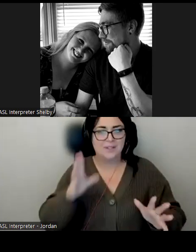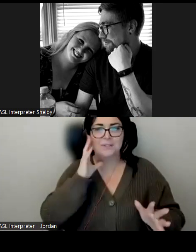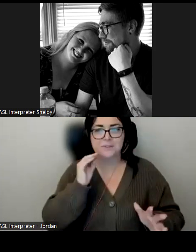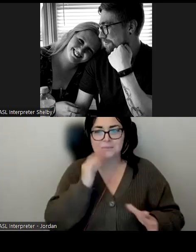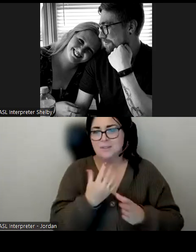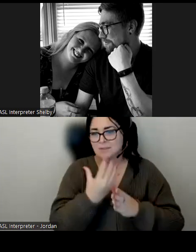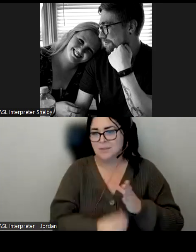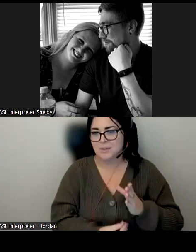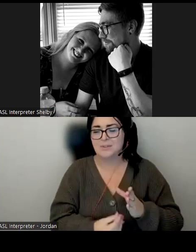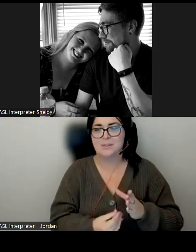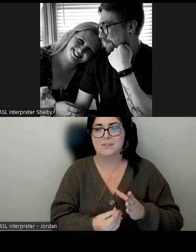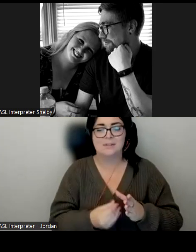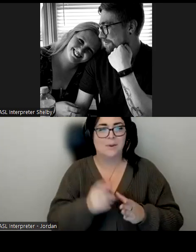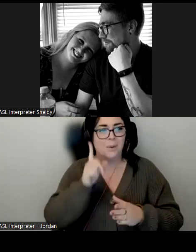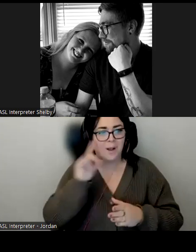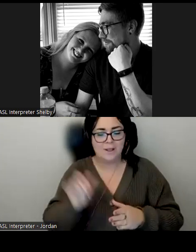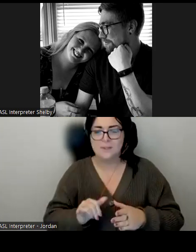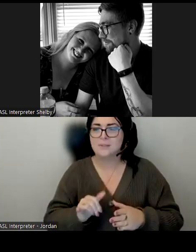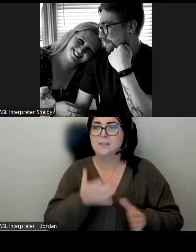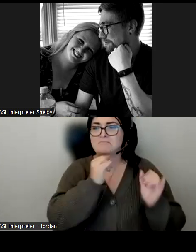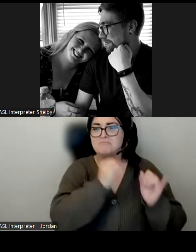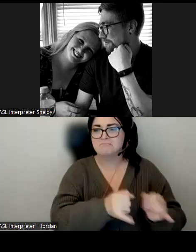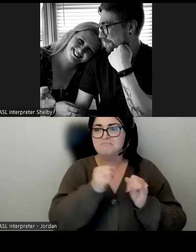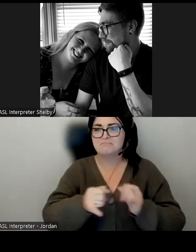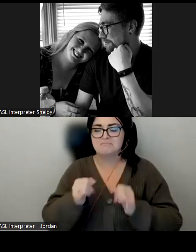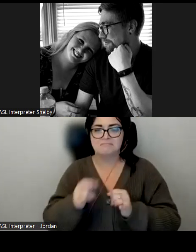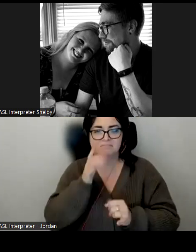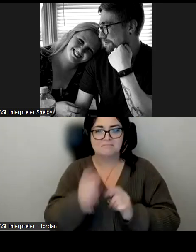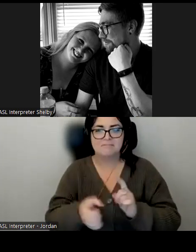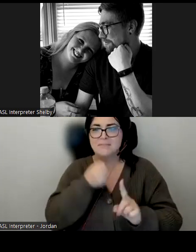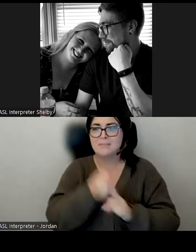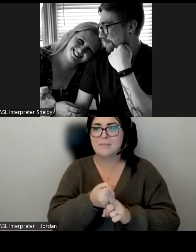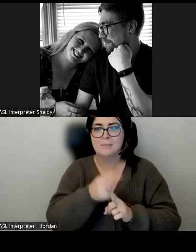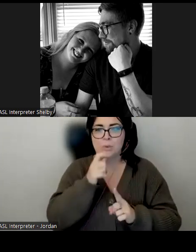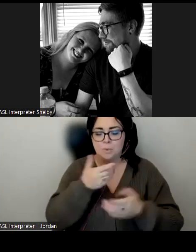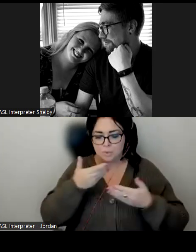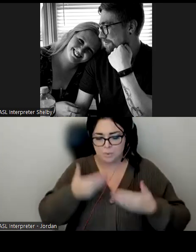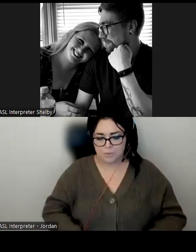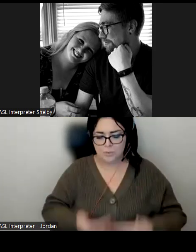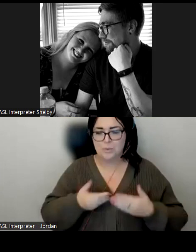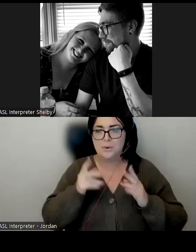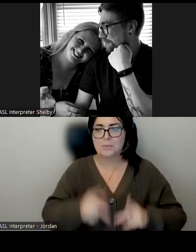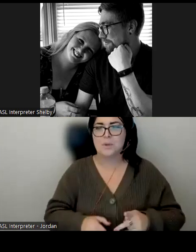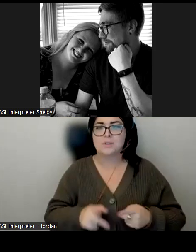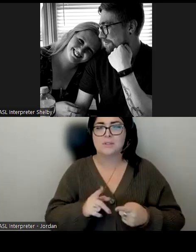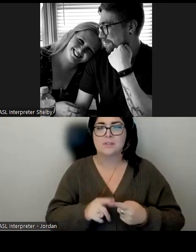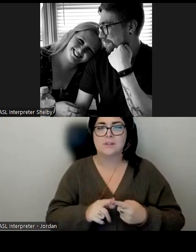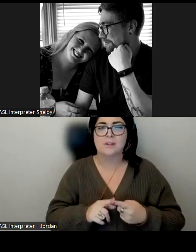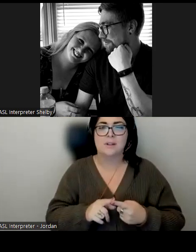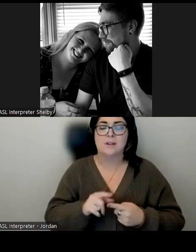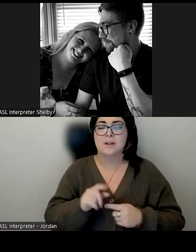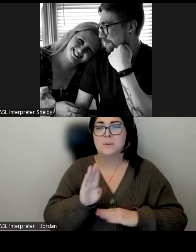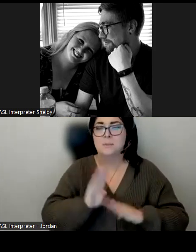experienced grief in one shape or form. And it affects every part of who we are. It affects our biology, it affects